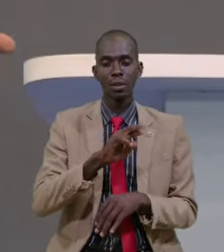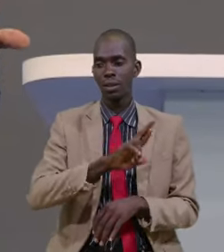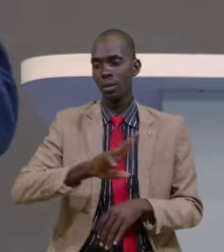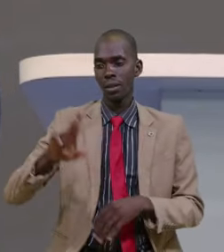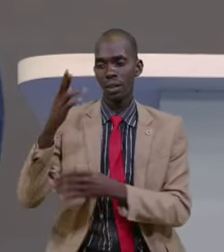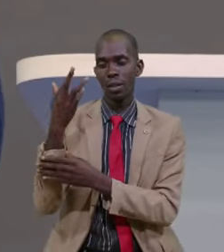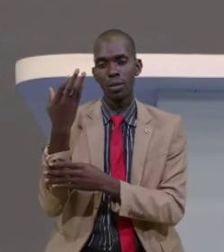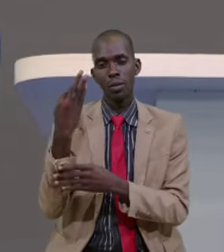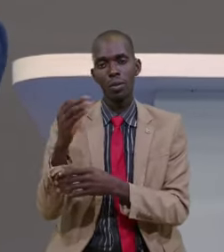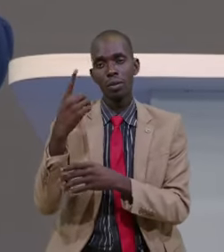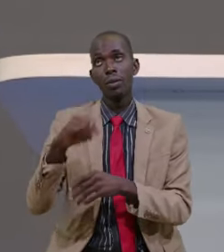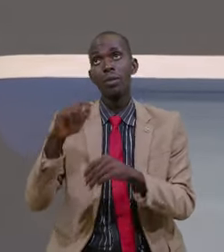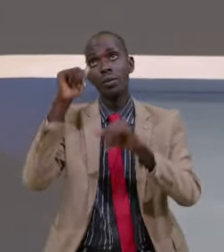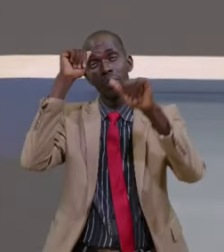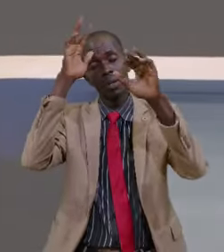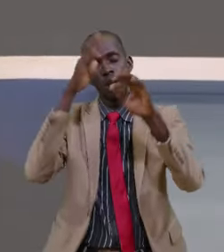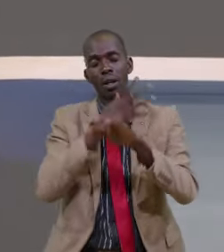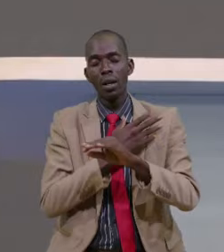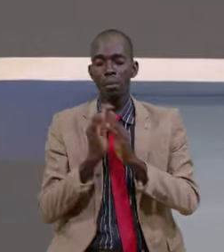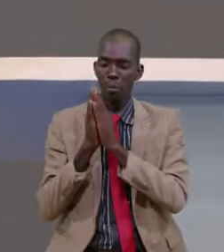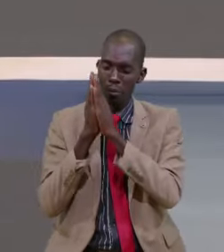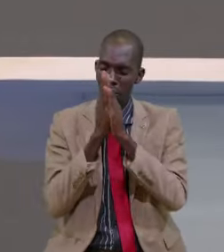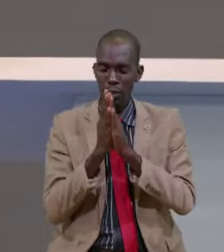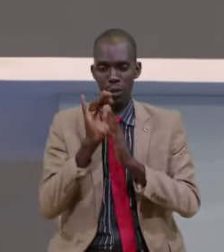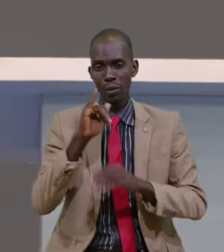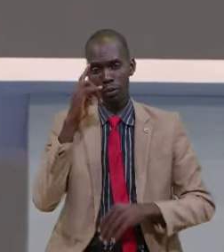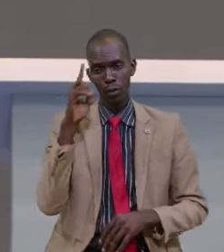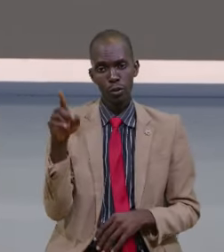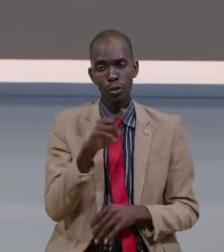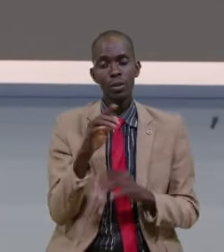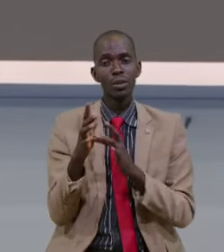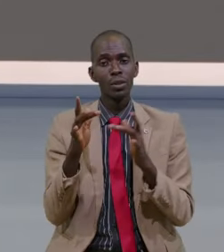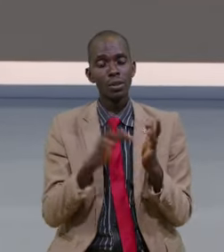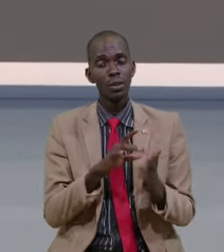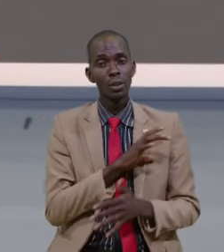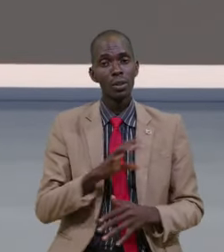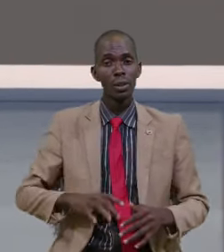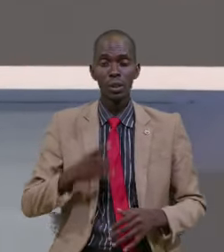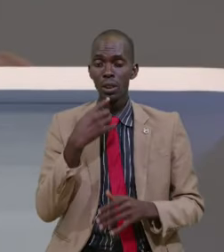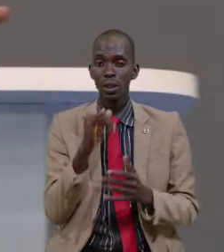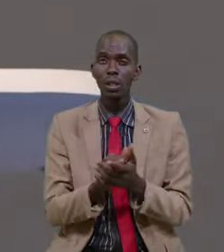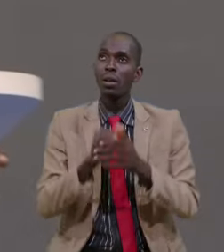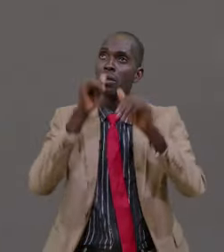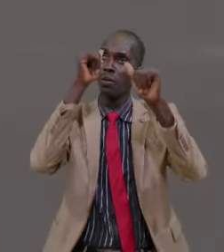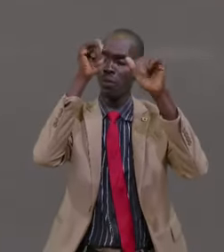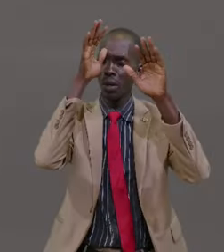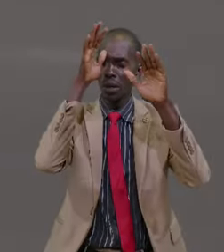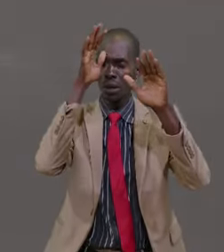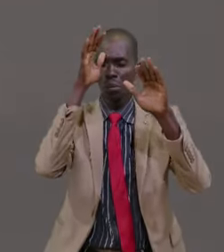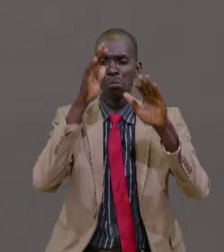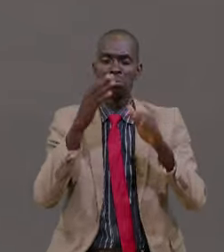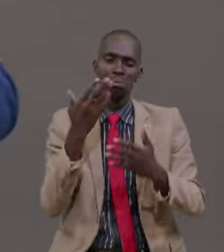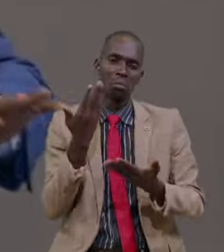making intercession for you. And Jesus said, Father, whether those years gone